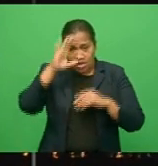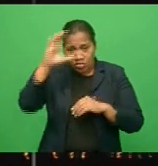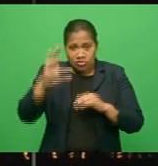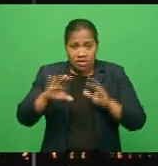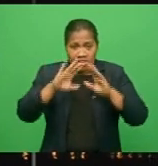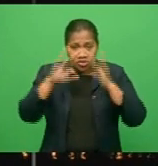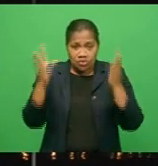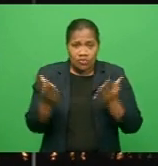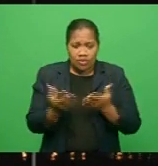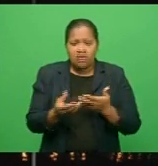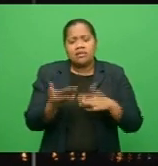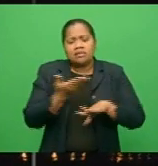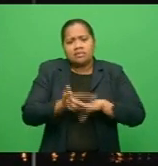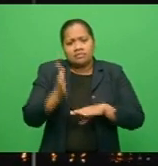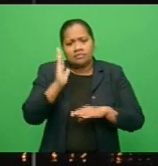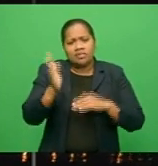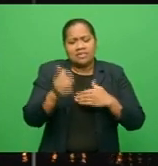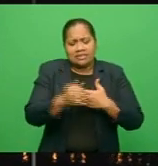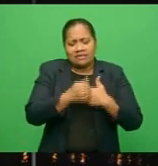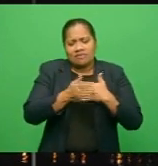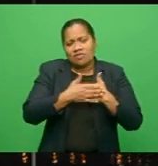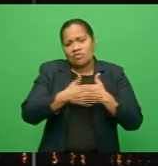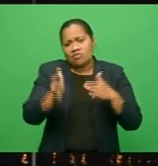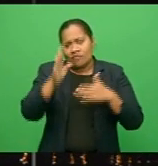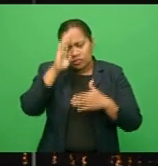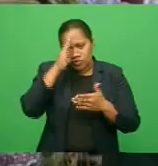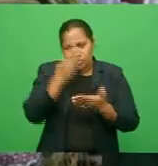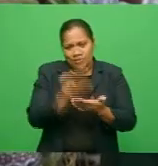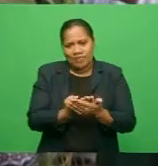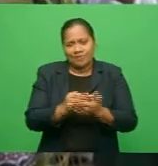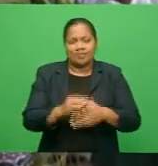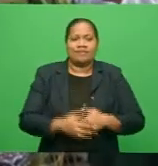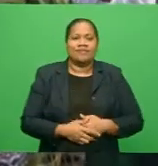for its students. Details with Felipe Naikaso.